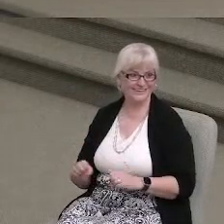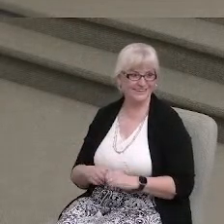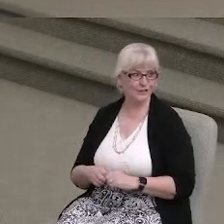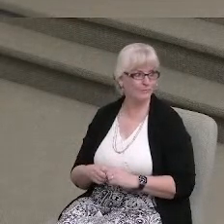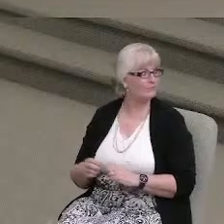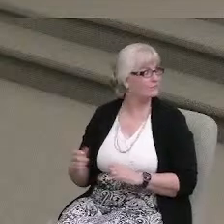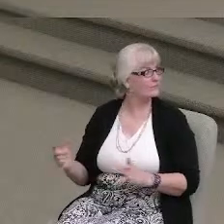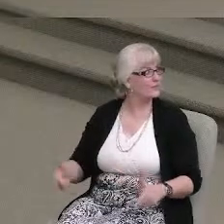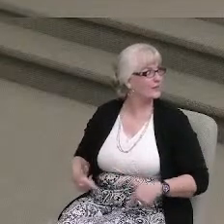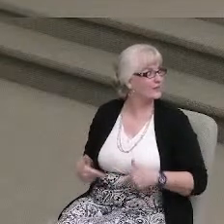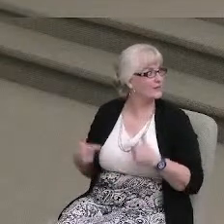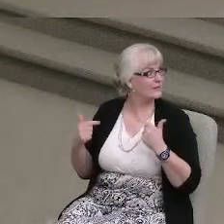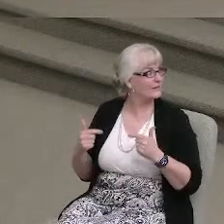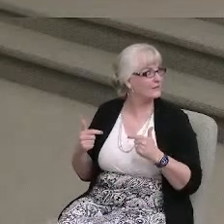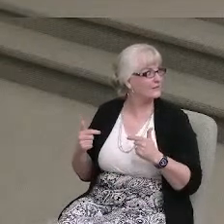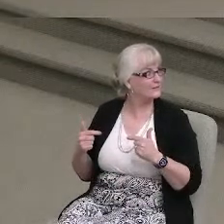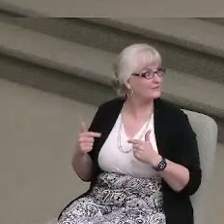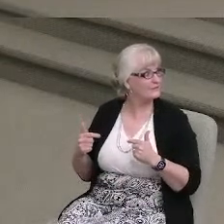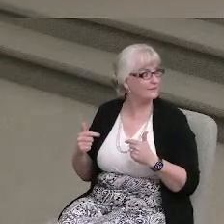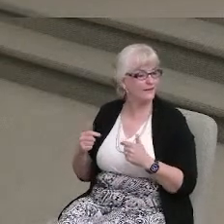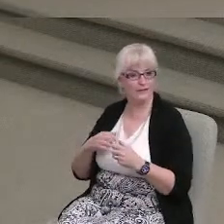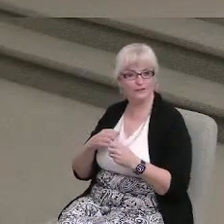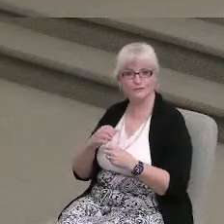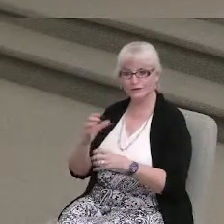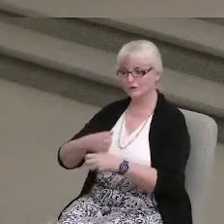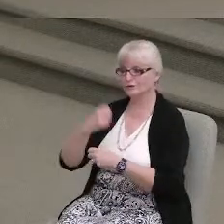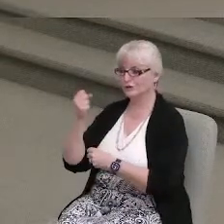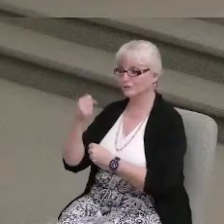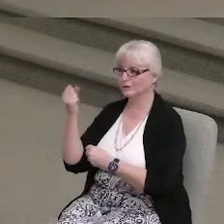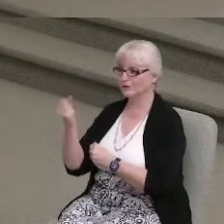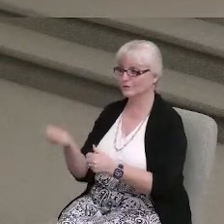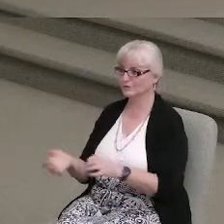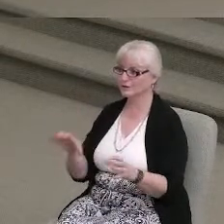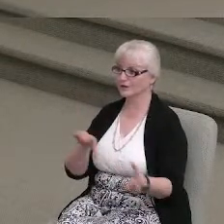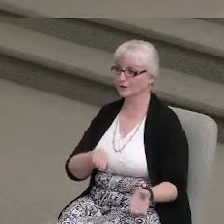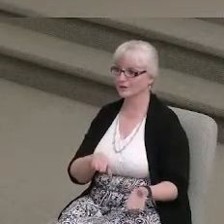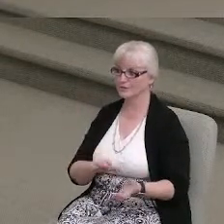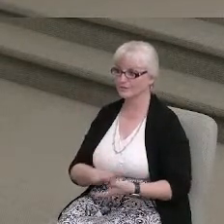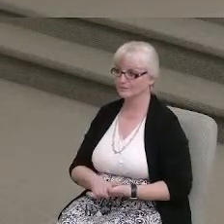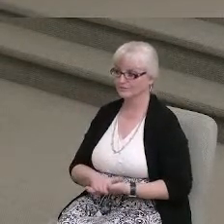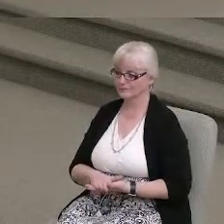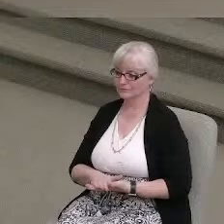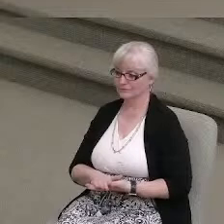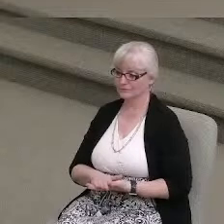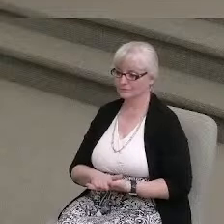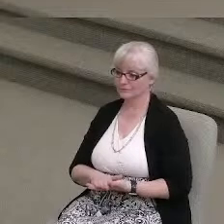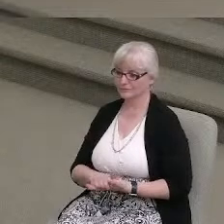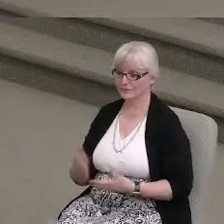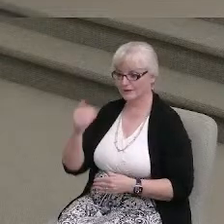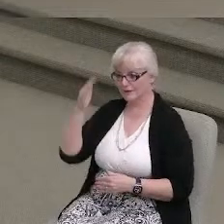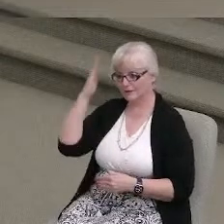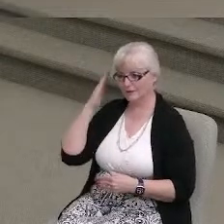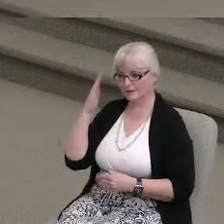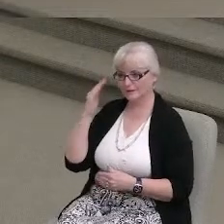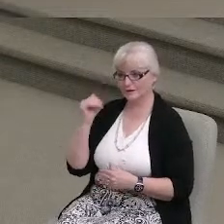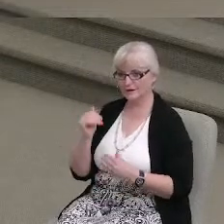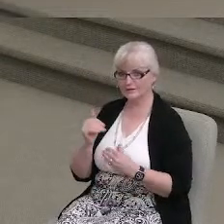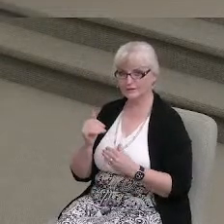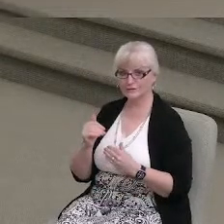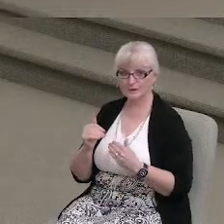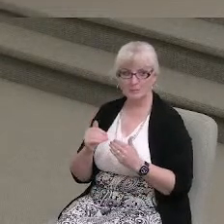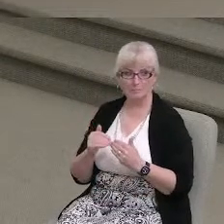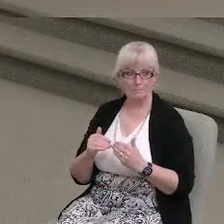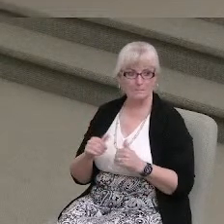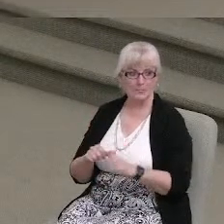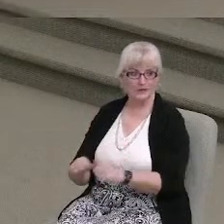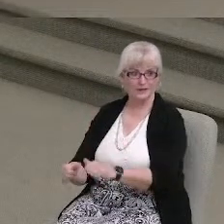life triumphing over death, and a poignant reminder of God's limitless love for us.